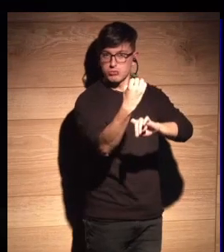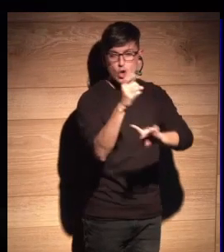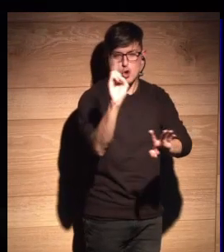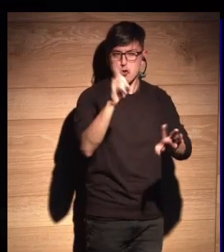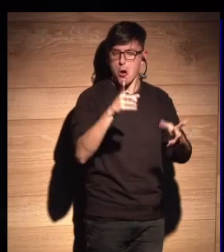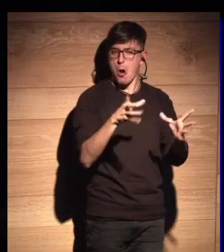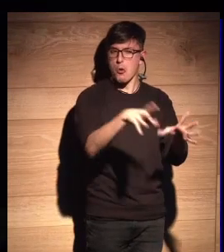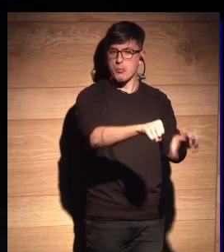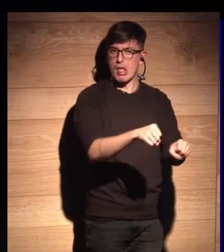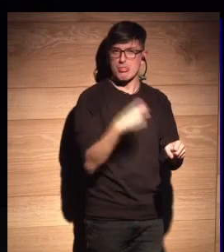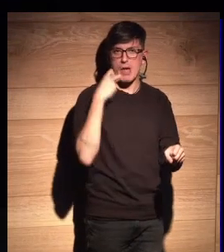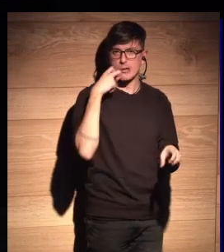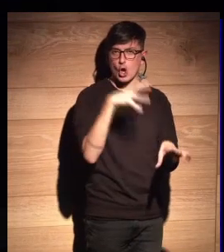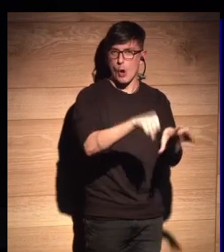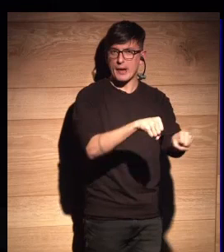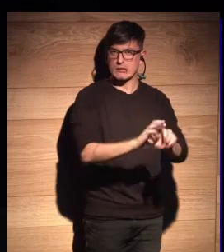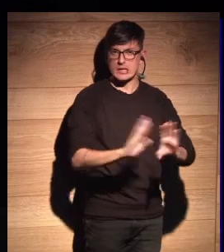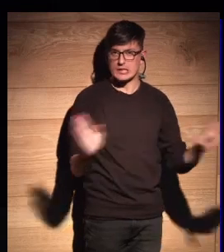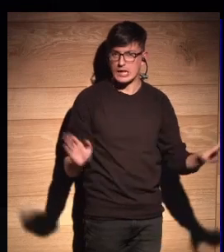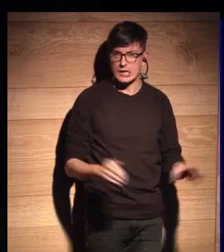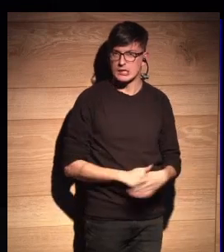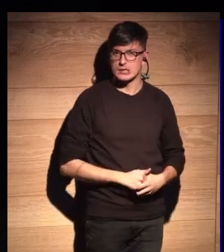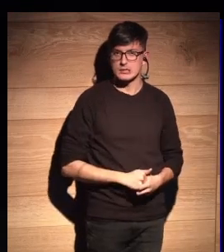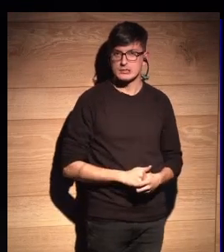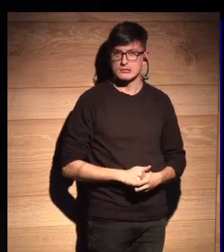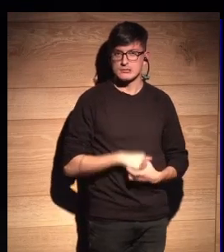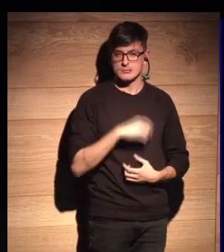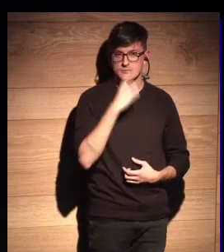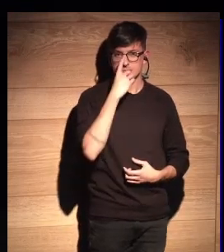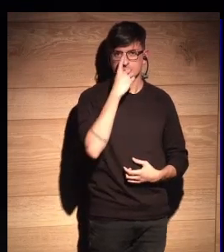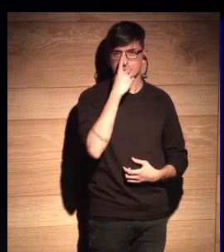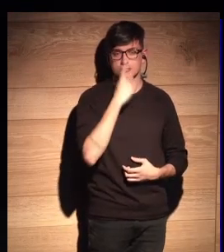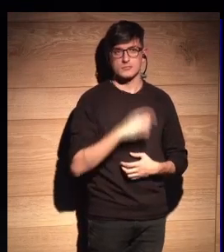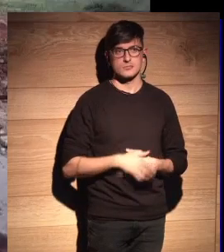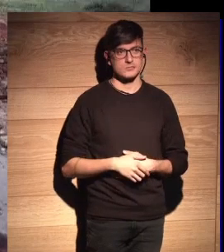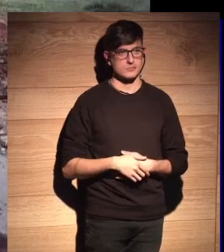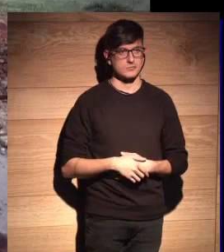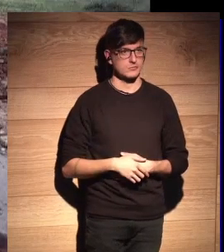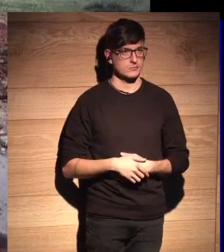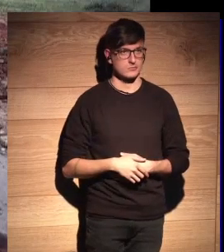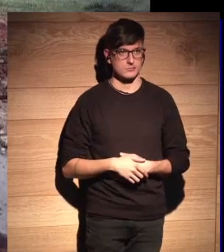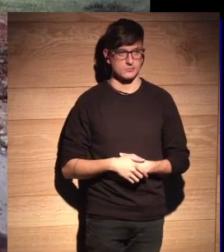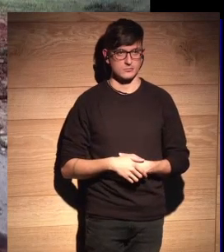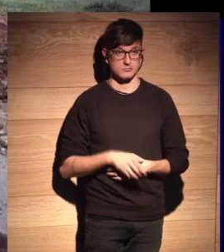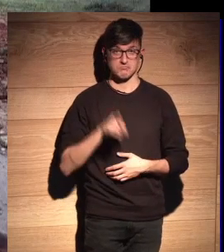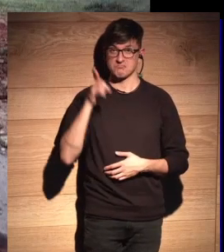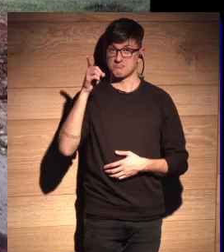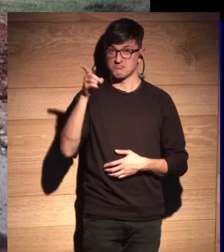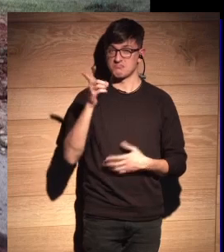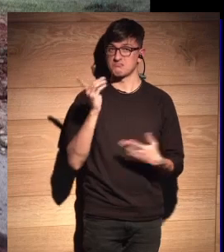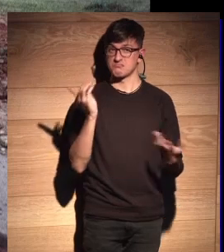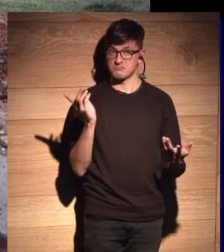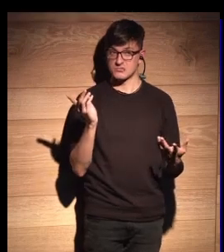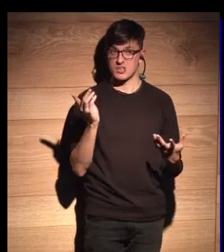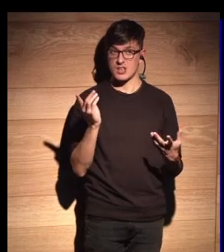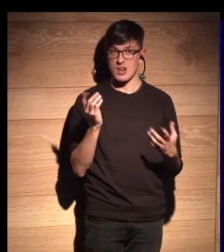this was they were on their way to Kabul to part of the invasion force.